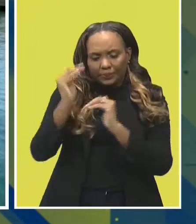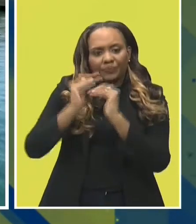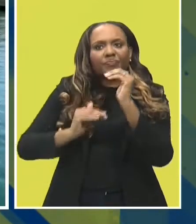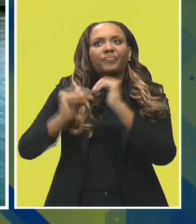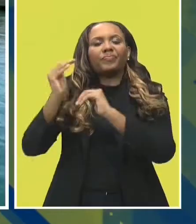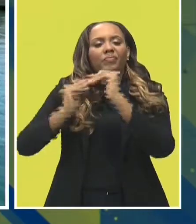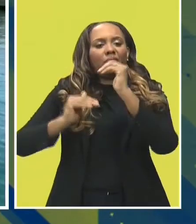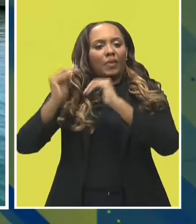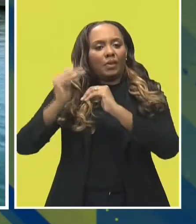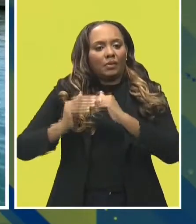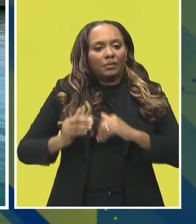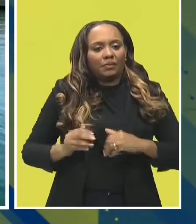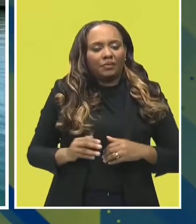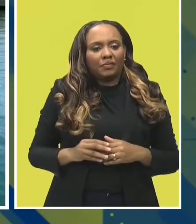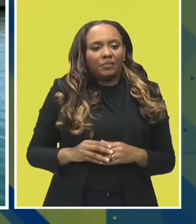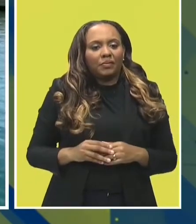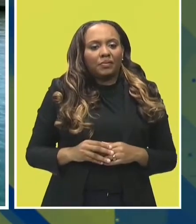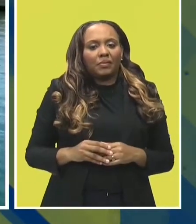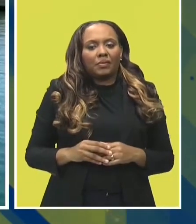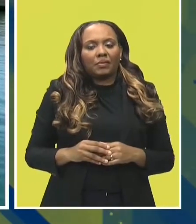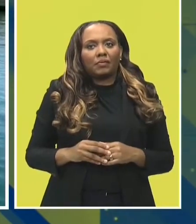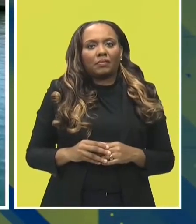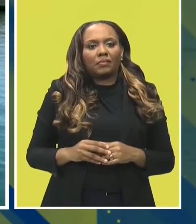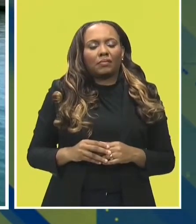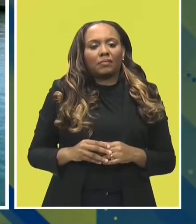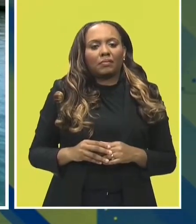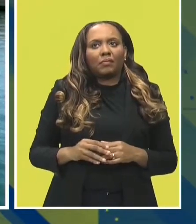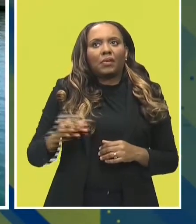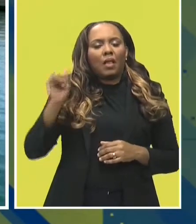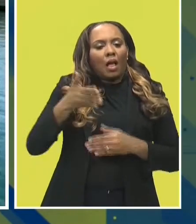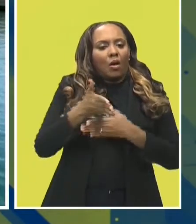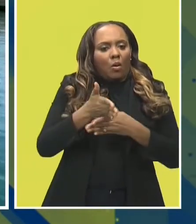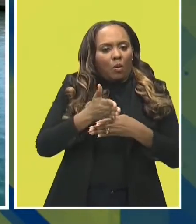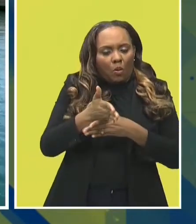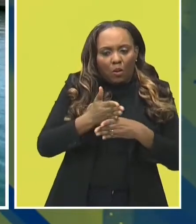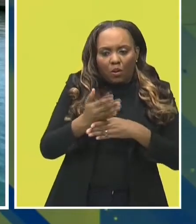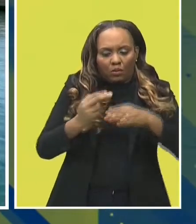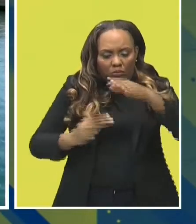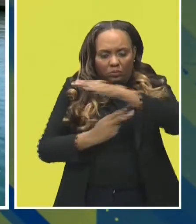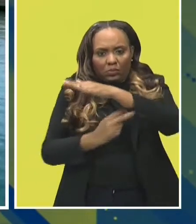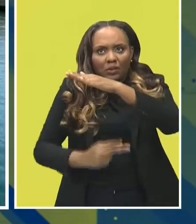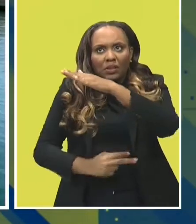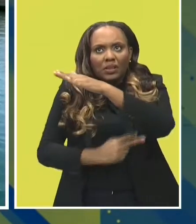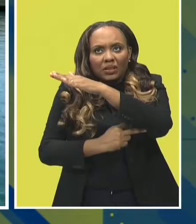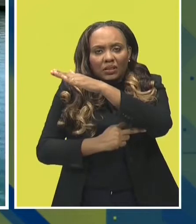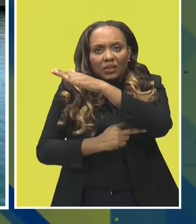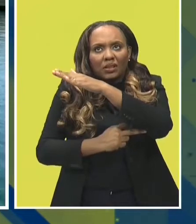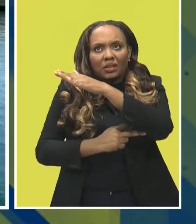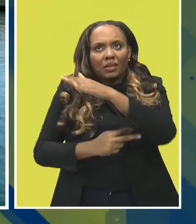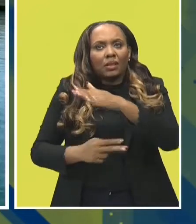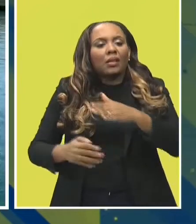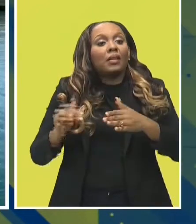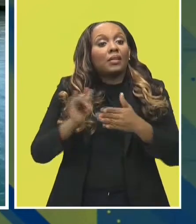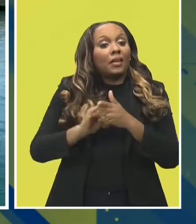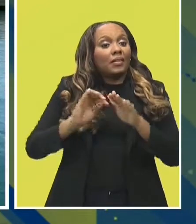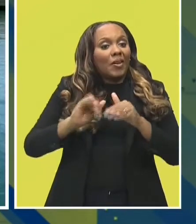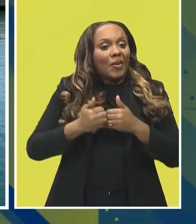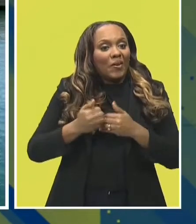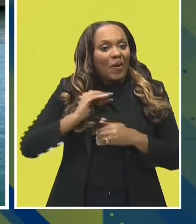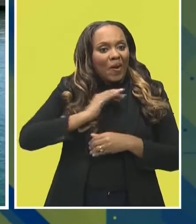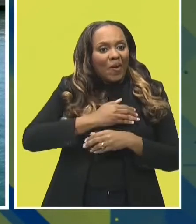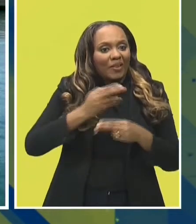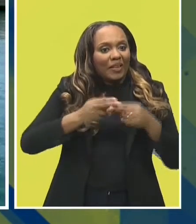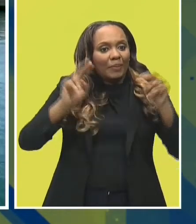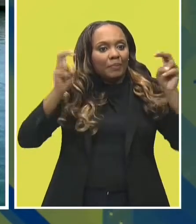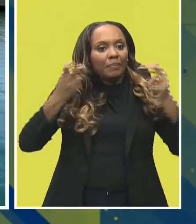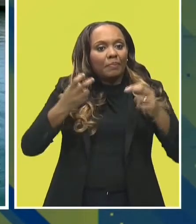the Careenage. So at that time, that was the wooden structure, that bridge in Barbados, and that's actually how Bridgetown got its name. That's how the